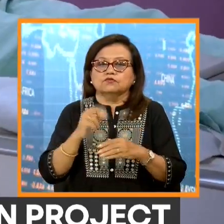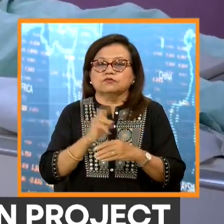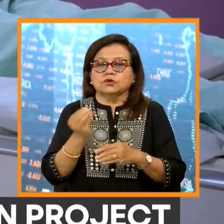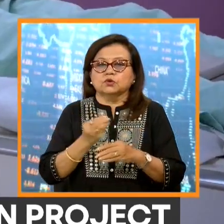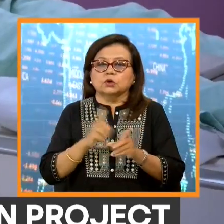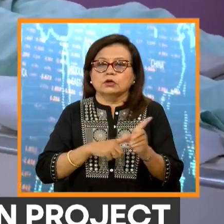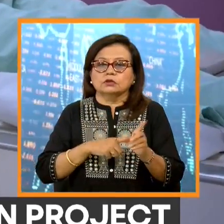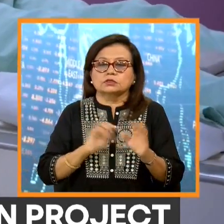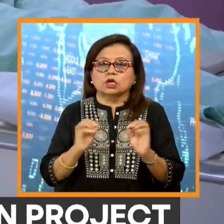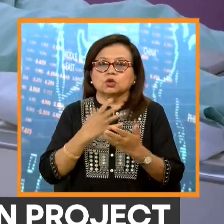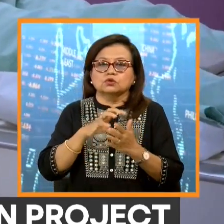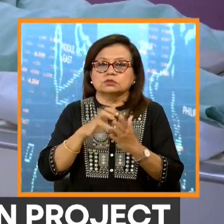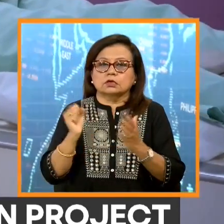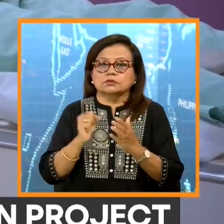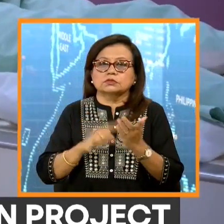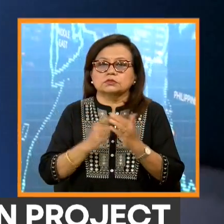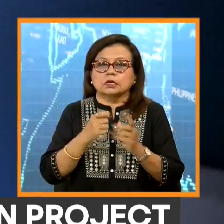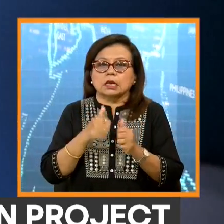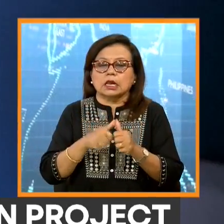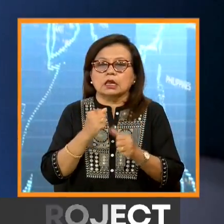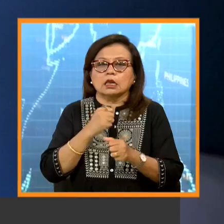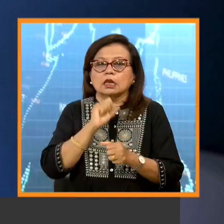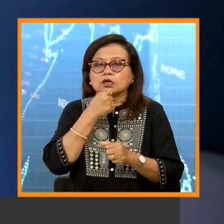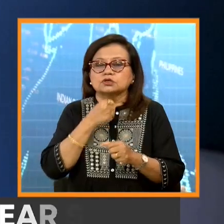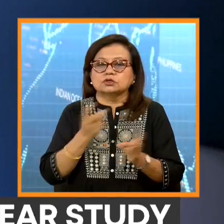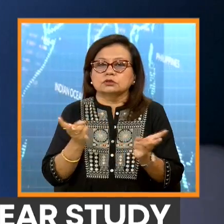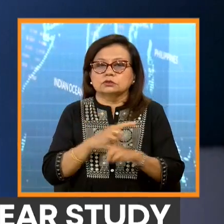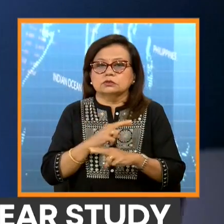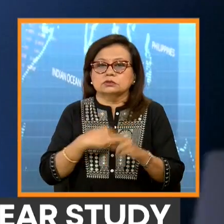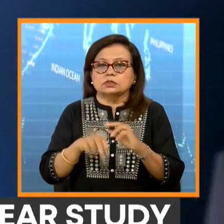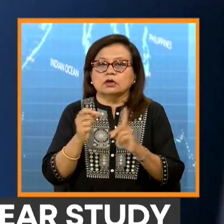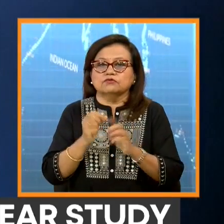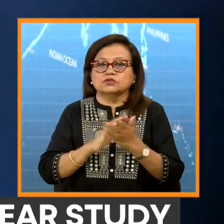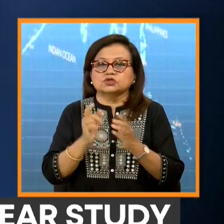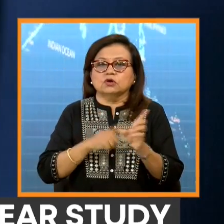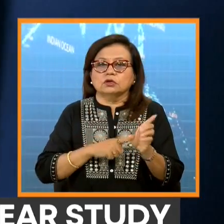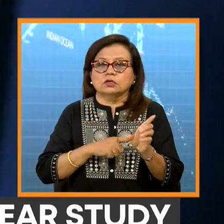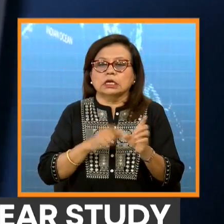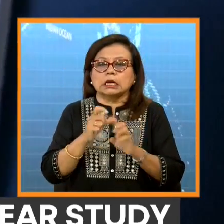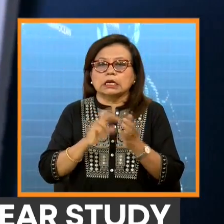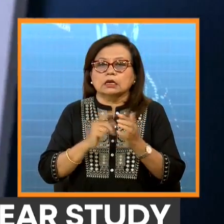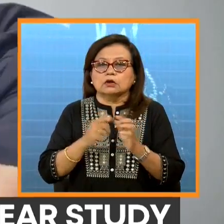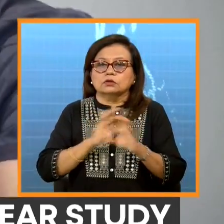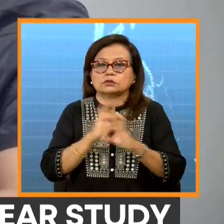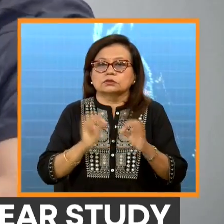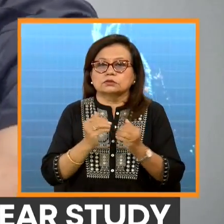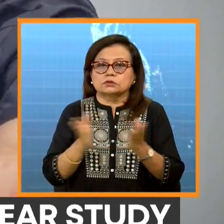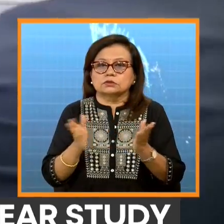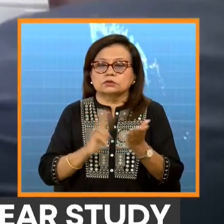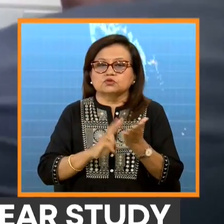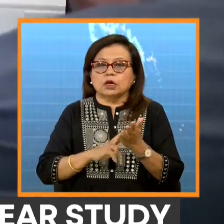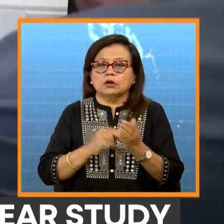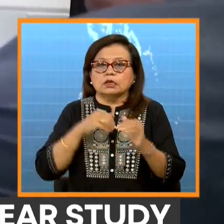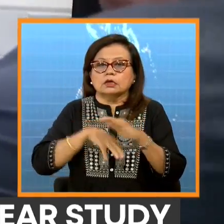few years for new scans to track age-related changes to their physiology. The data has already revealed